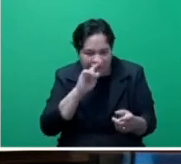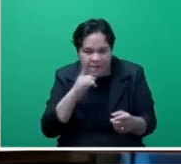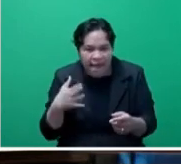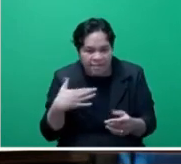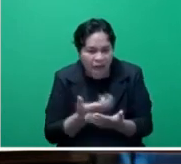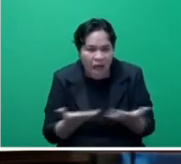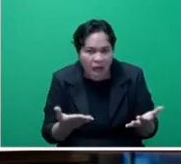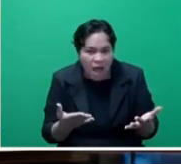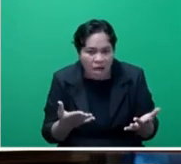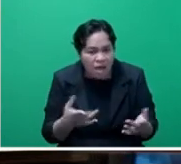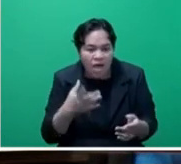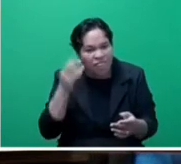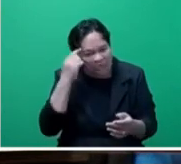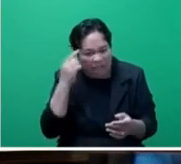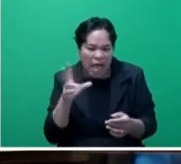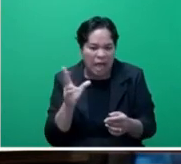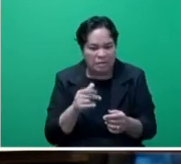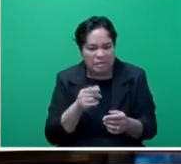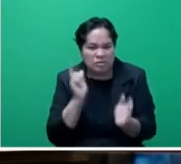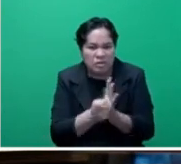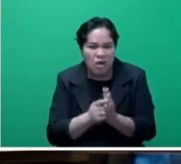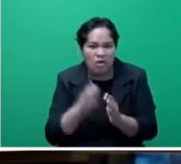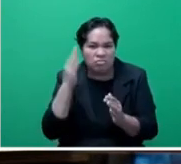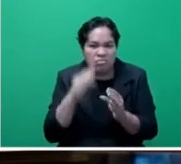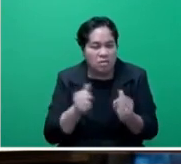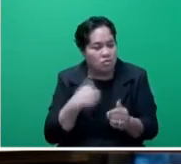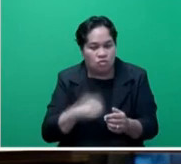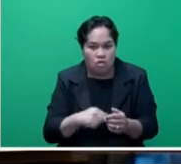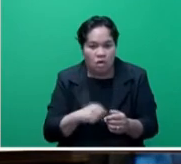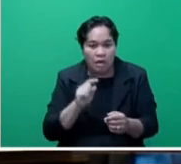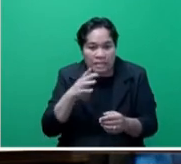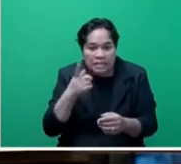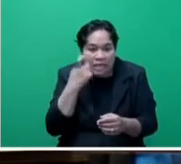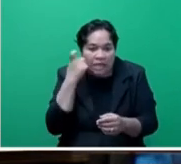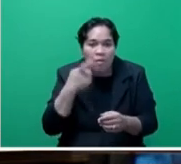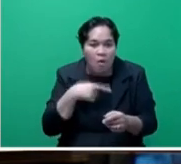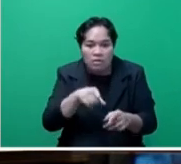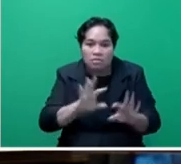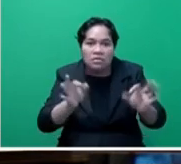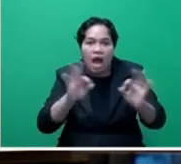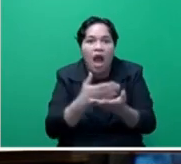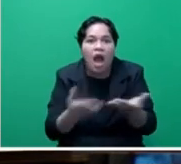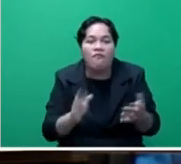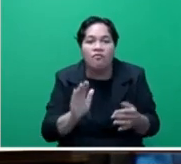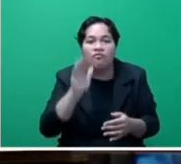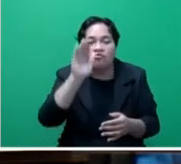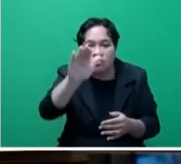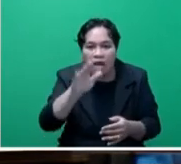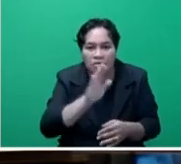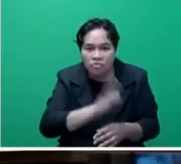in the arm. The seas that we pass to our children and grandchildren are at risk of damage beyond repair,"